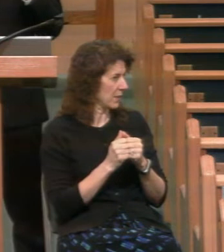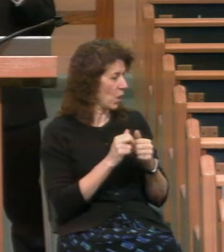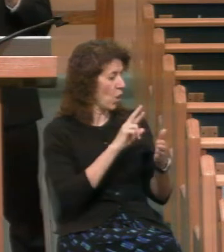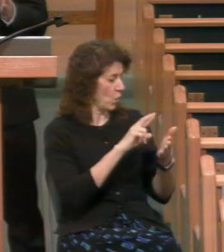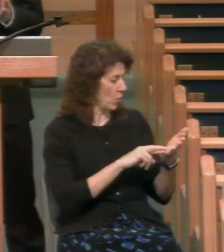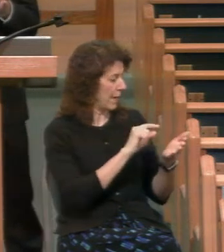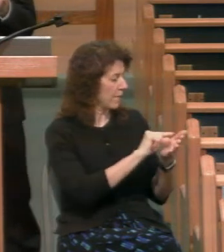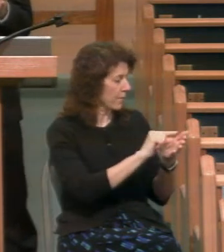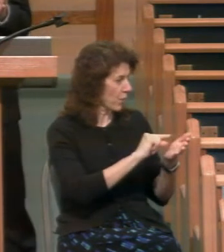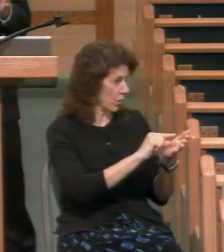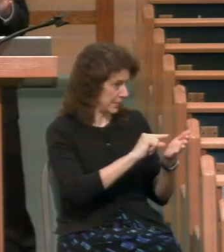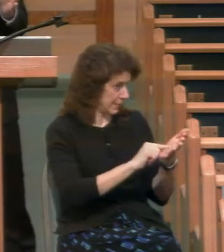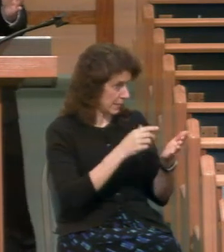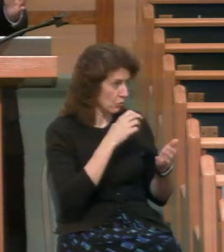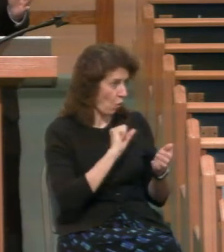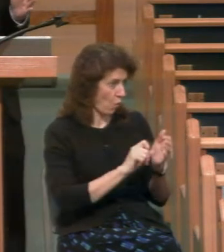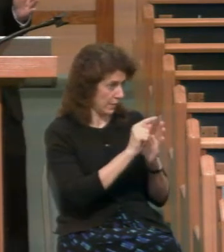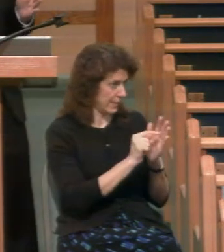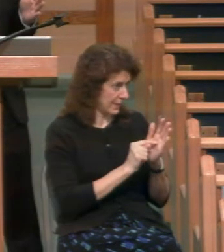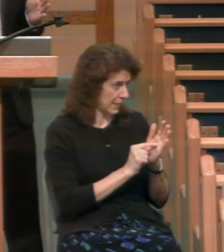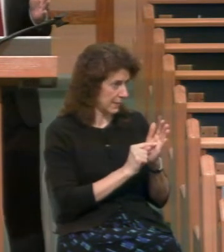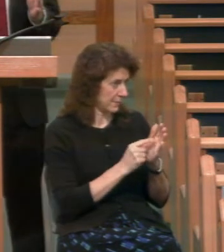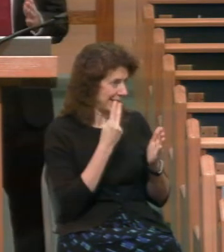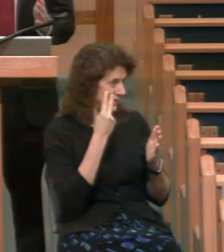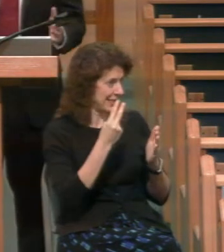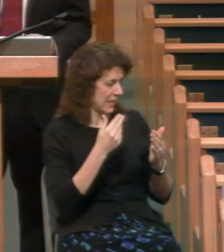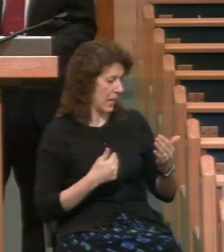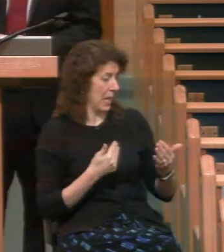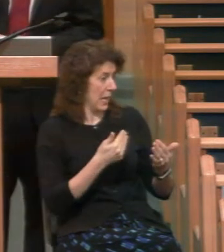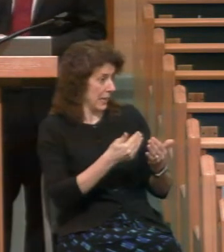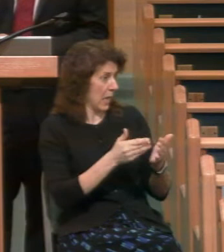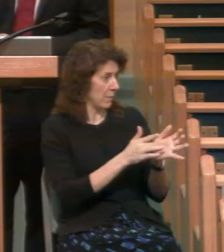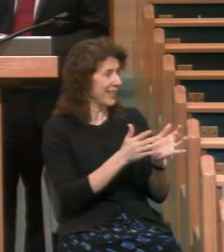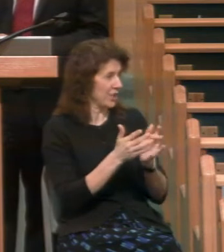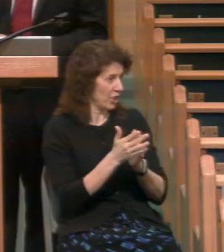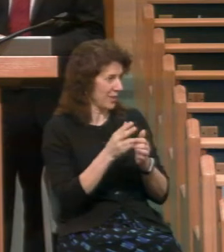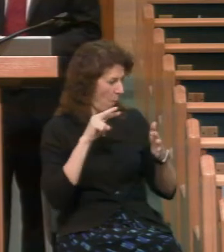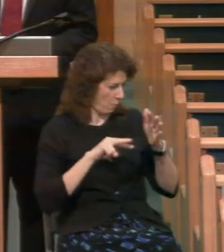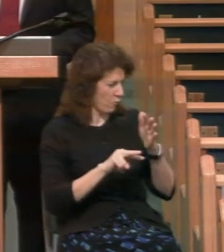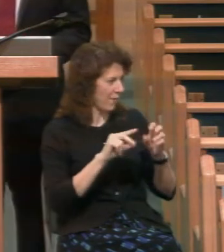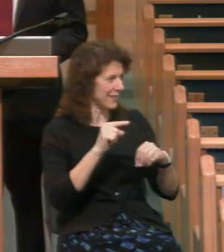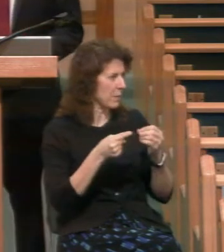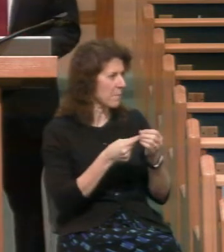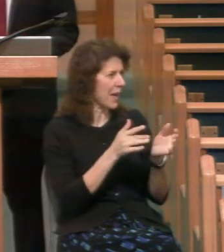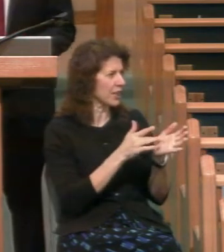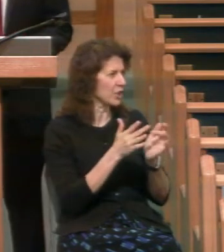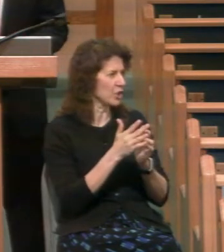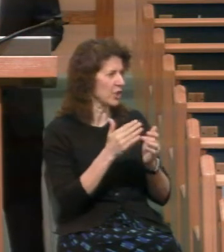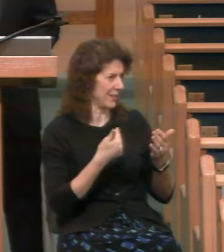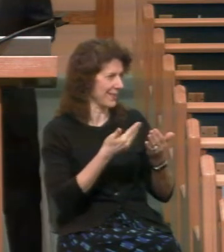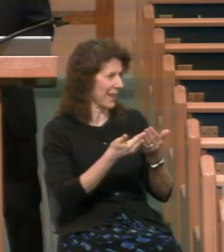just connect throughout the Old Testament to see the coming of the Christ. This is one of those key passages in seeing the coming of the Christ.